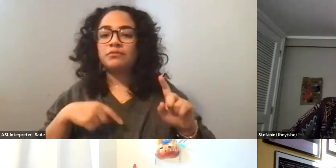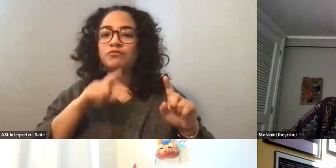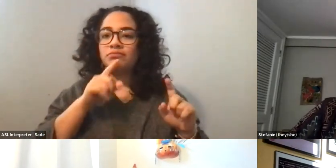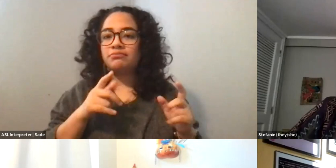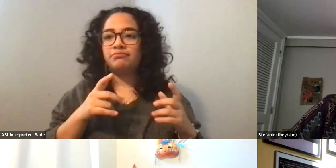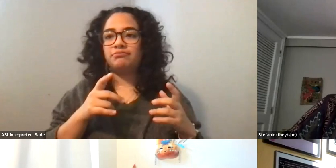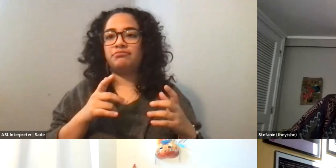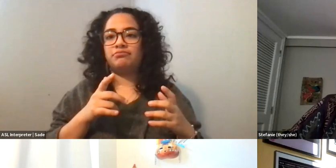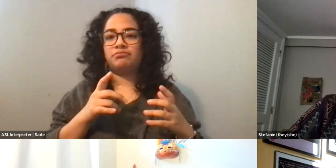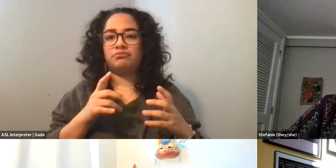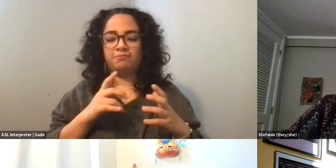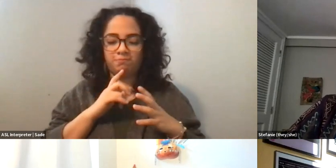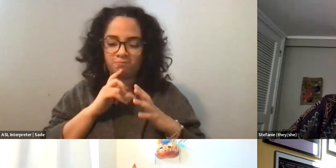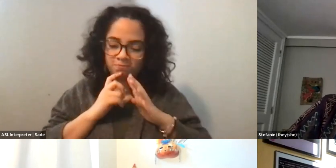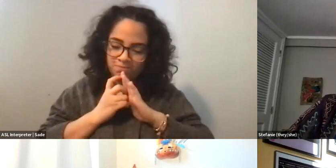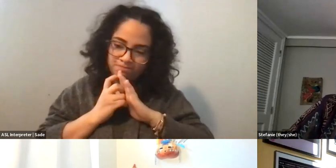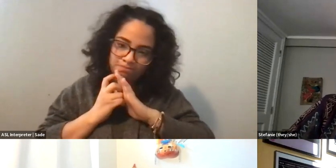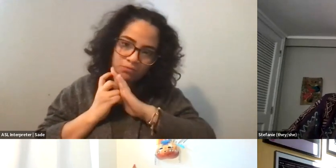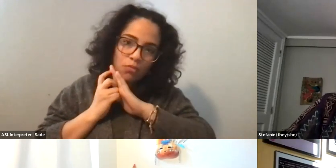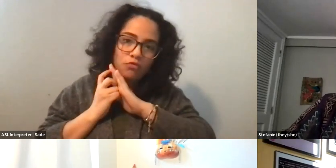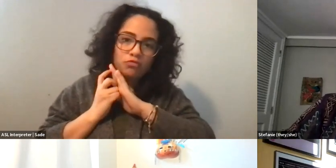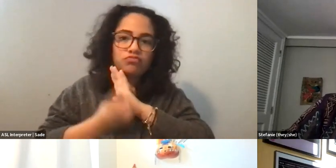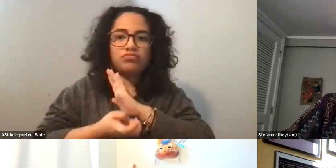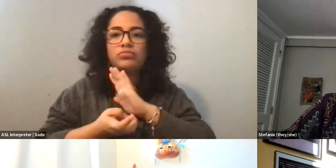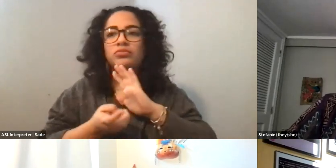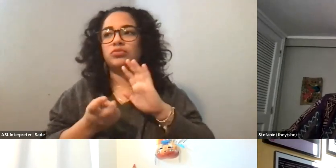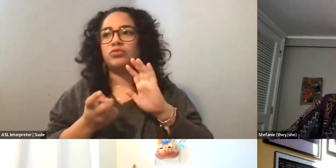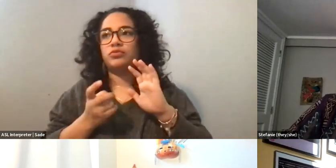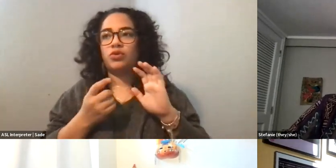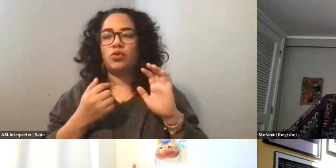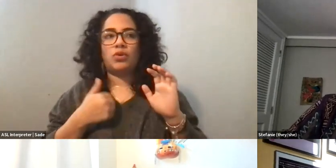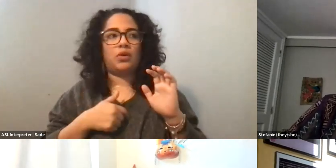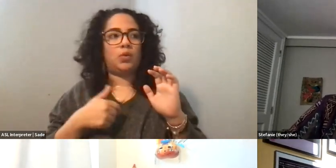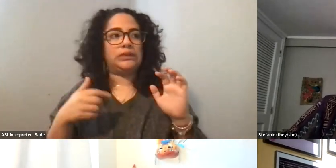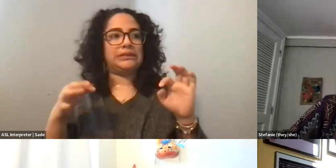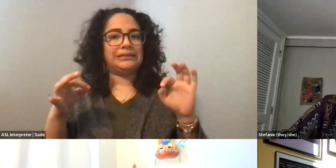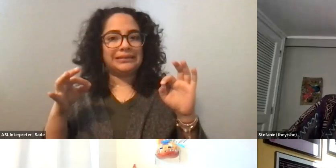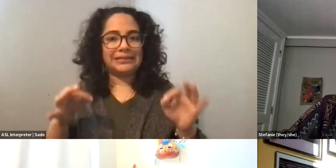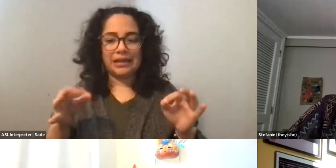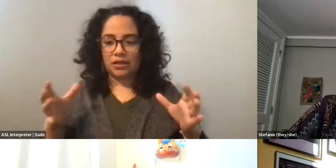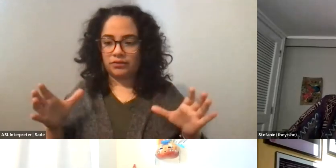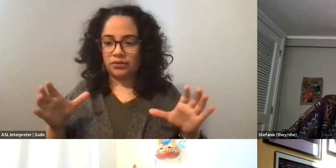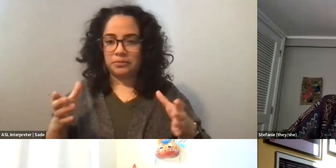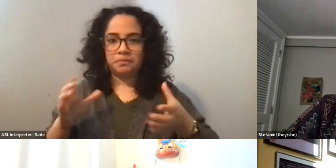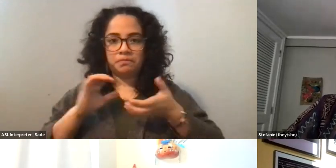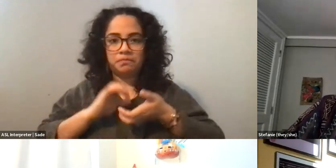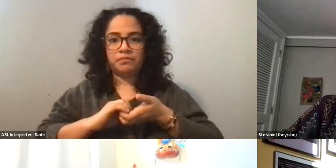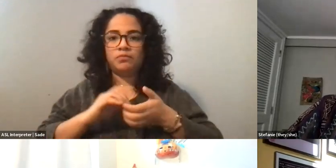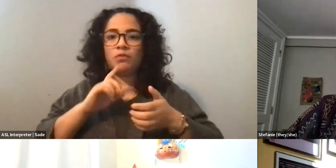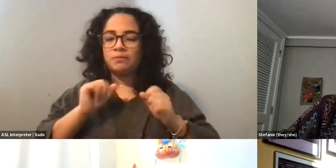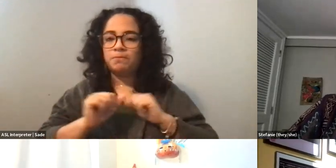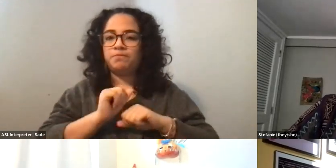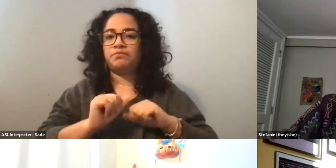diving really deeply into what we've decided collectively constitutes mental health care.